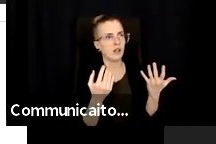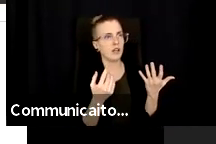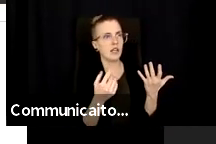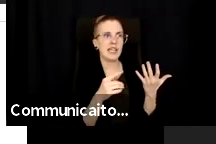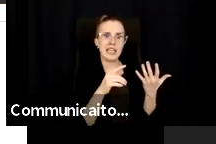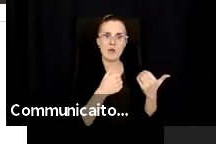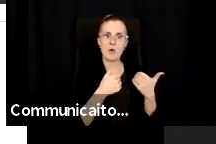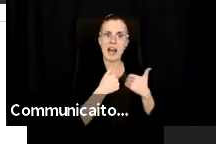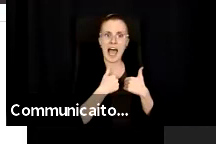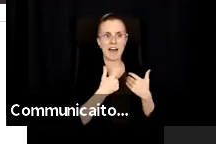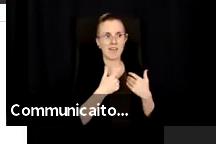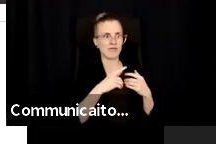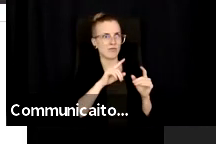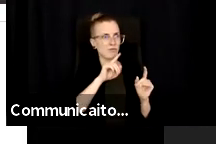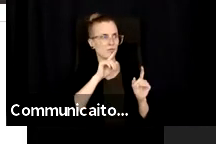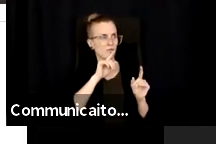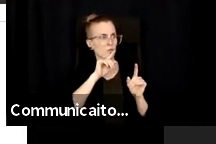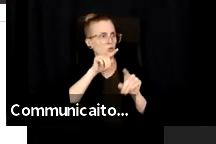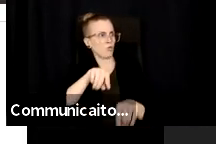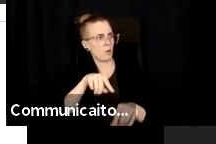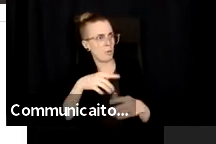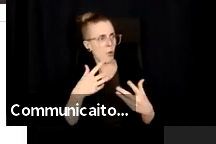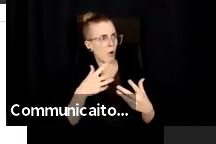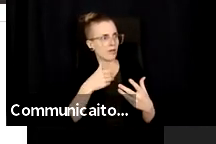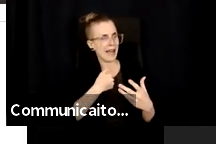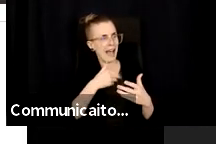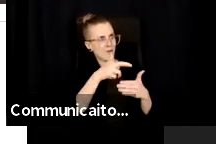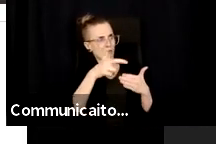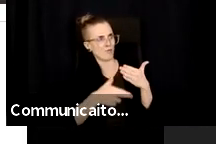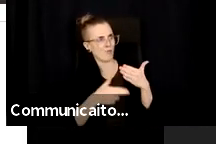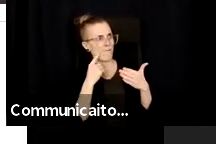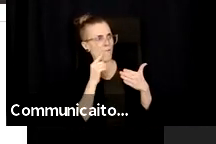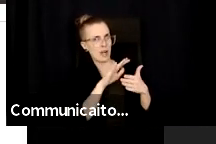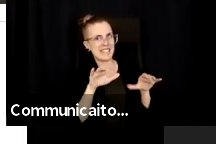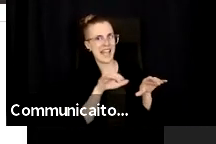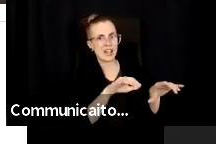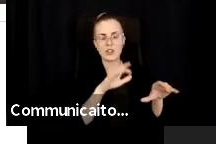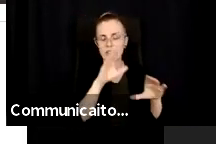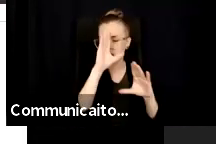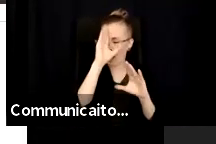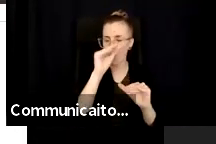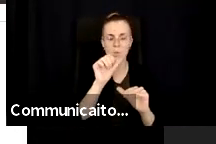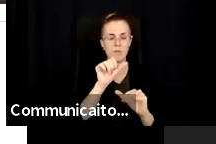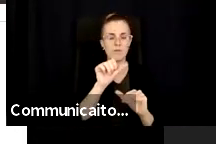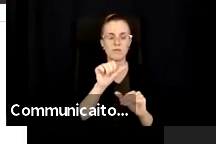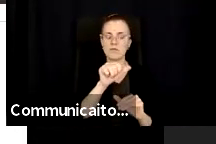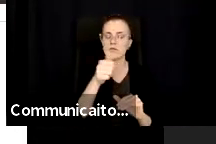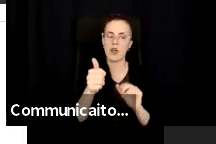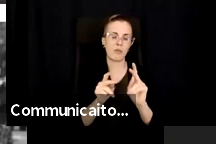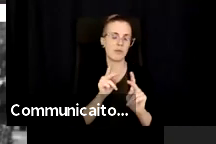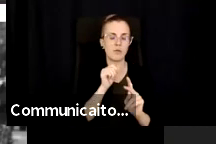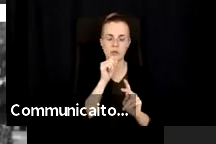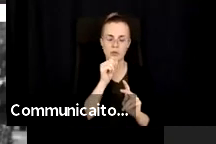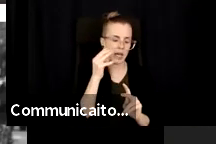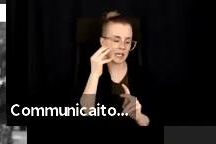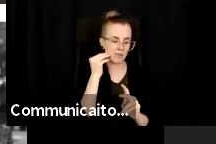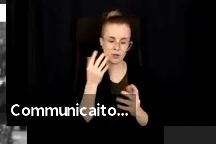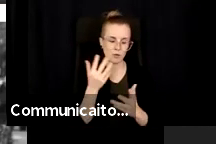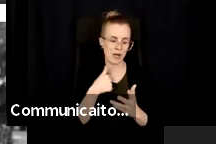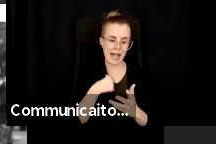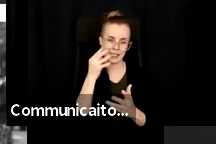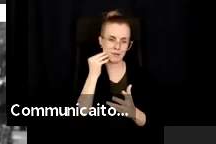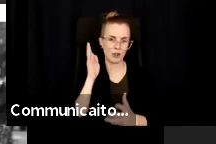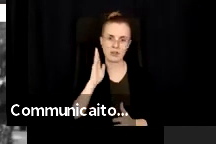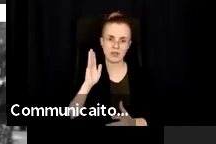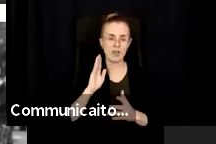hope that no one ever has to go through that again. So as Bob said, we still have a lot to do. I think there's still a lot